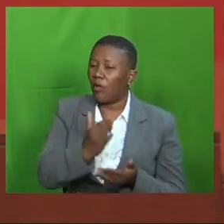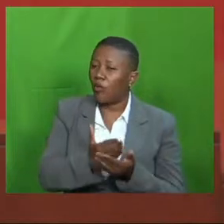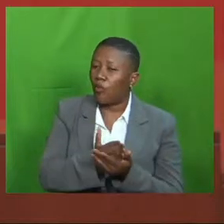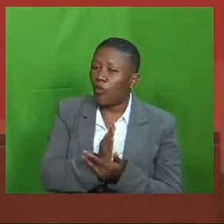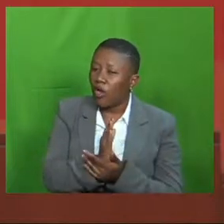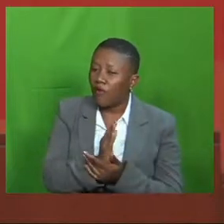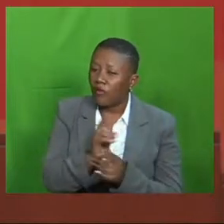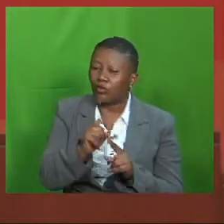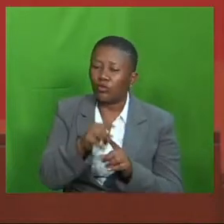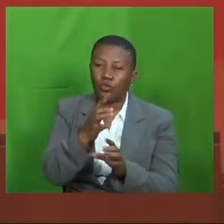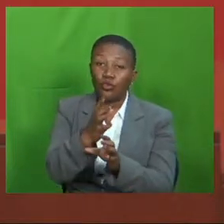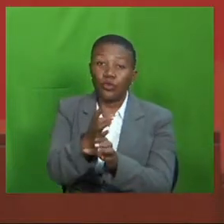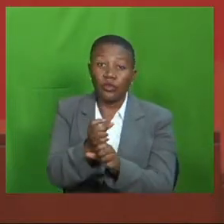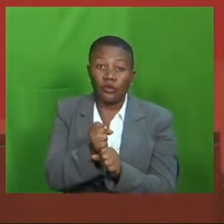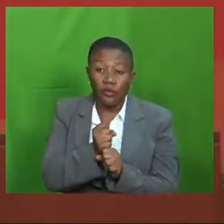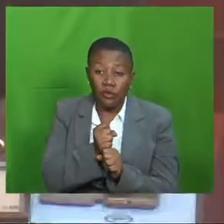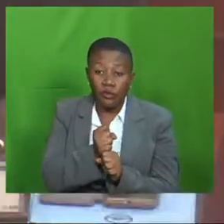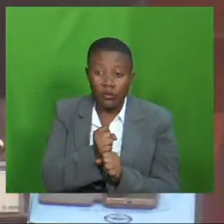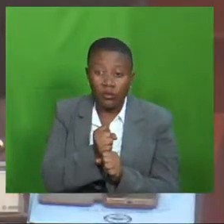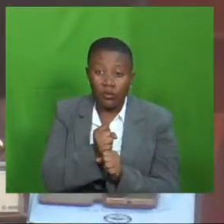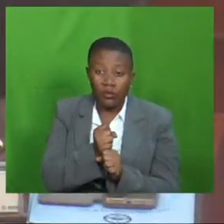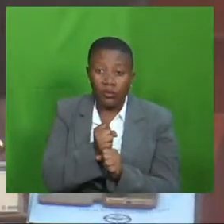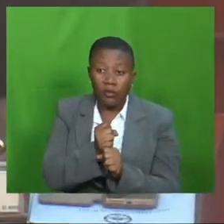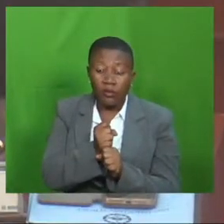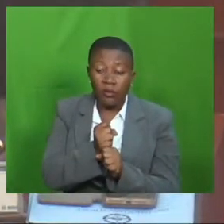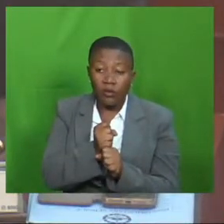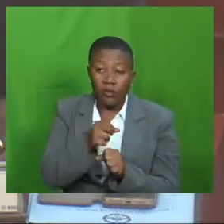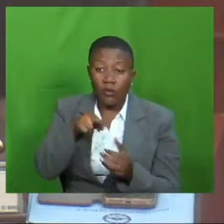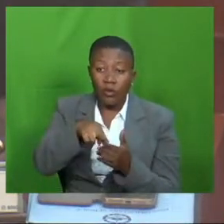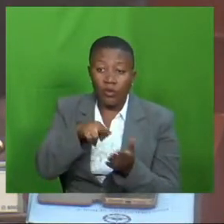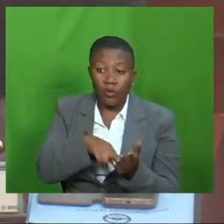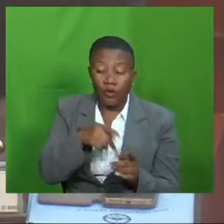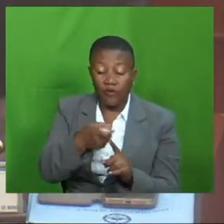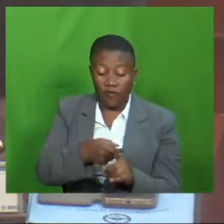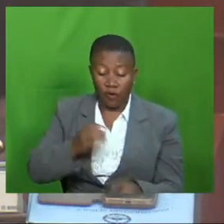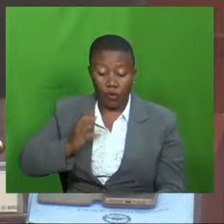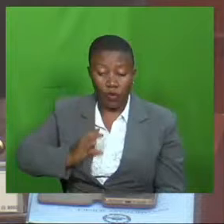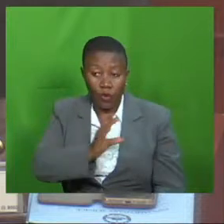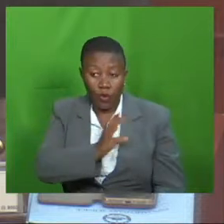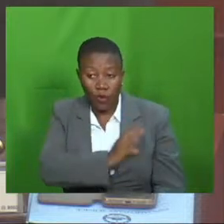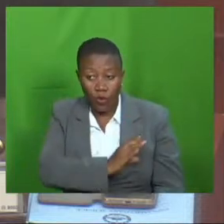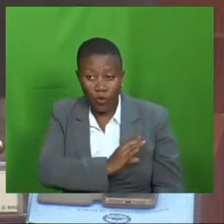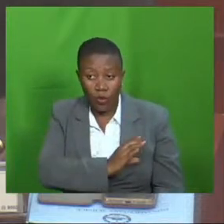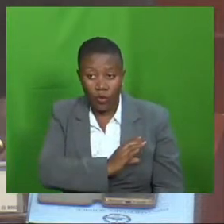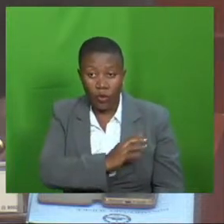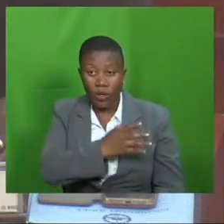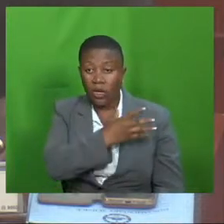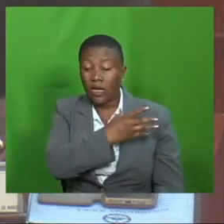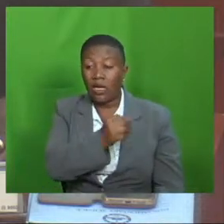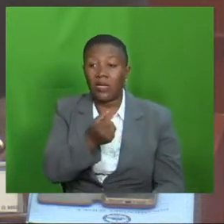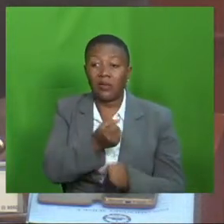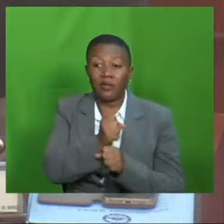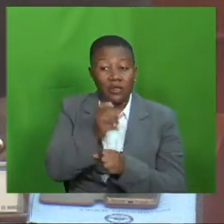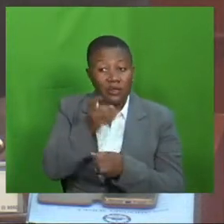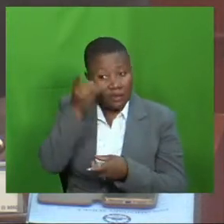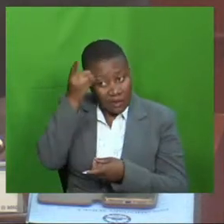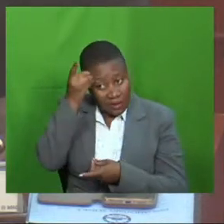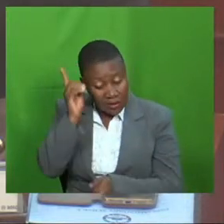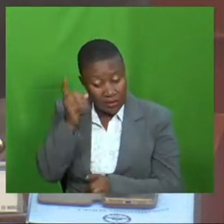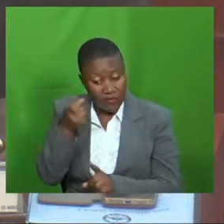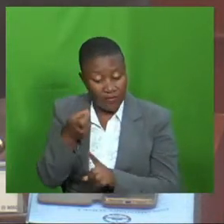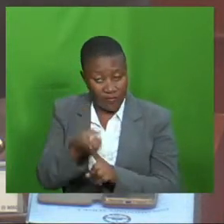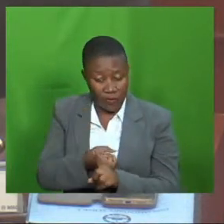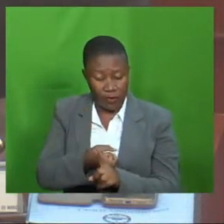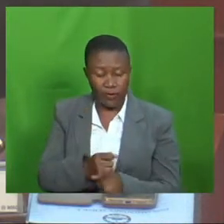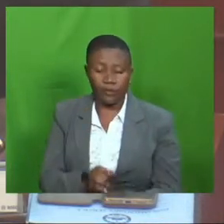to receive and consider the report of the committee and make a determination arising out of the recommendations.